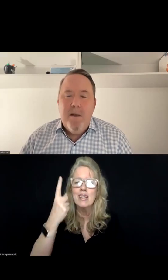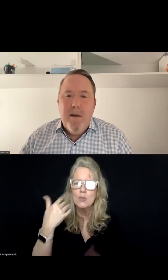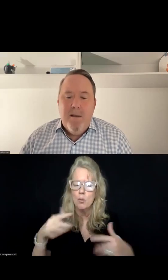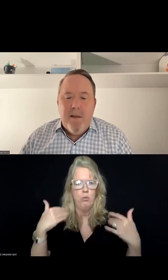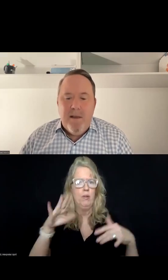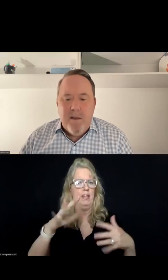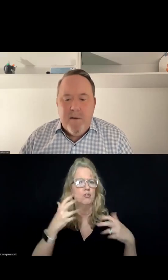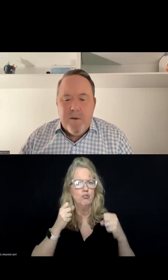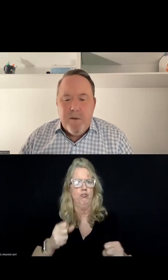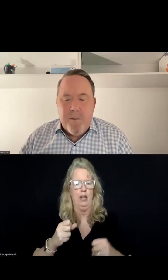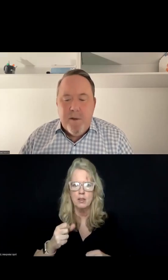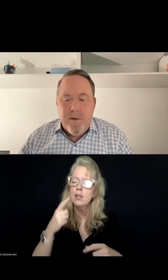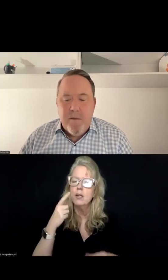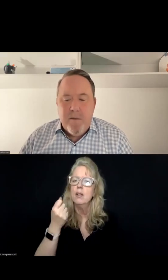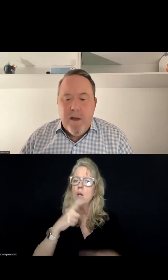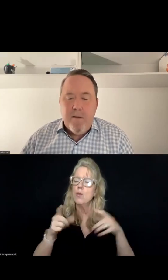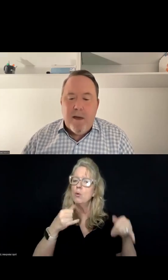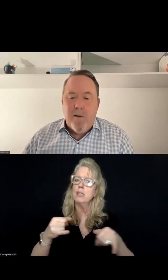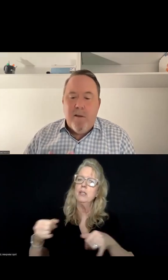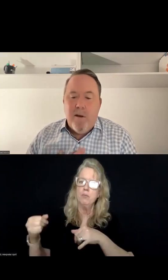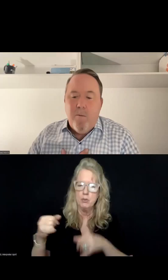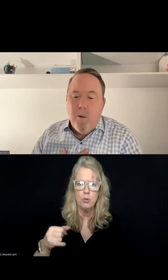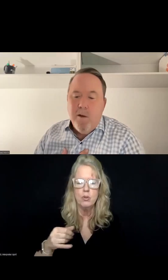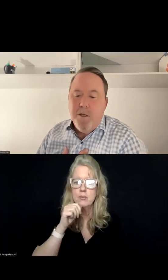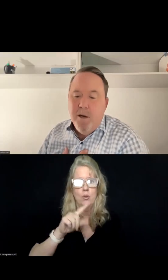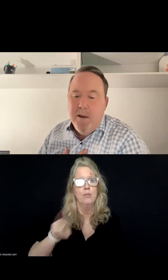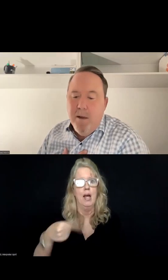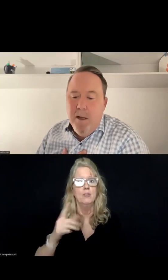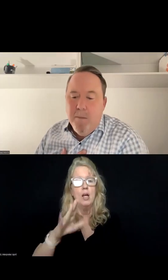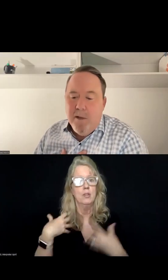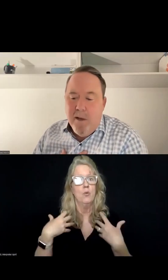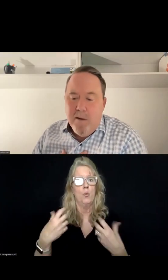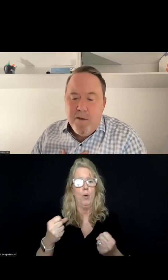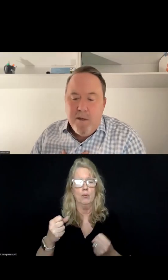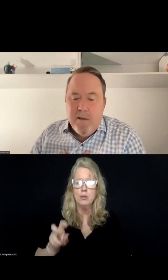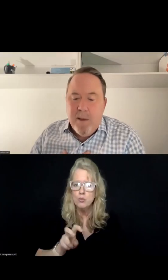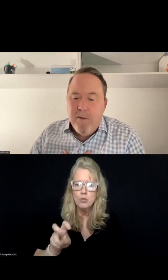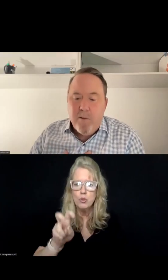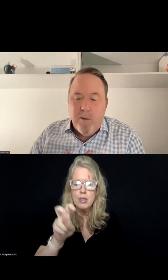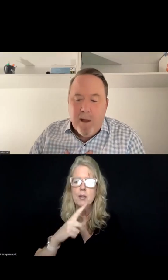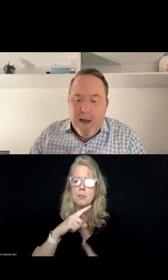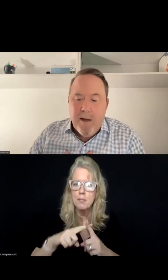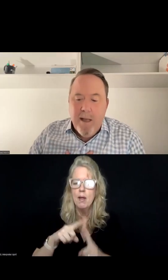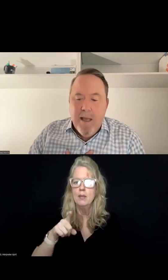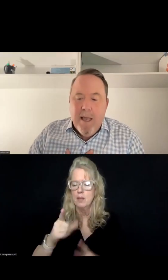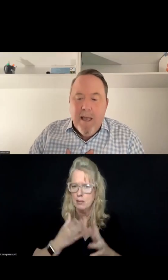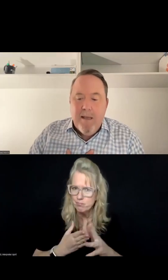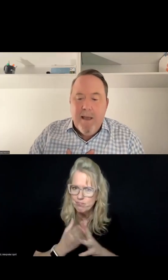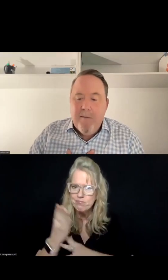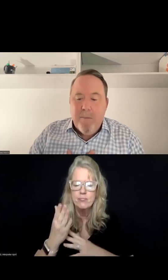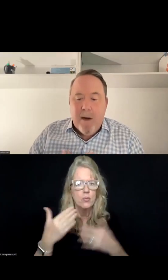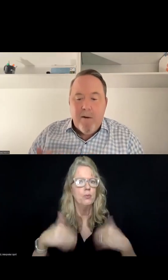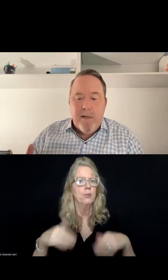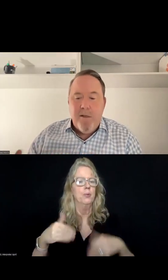strengths that these individuals bring to not only their wellness journey, but to others. They've made it through a lot,